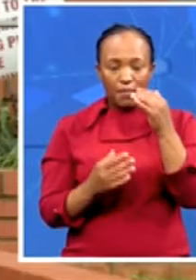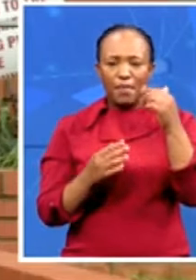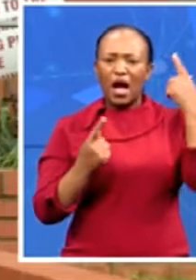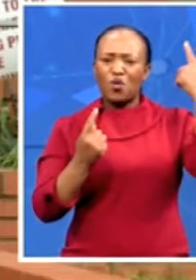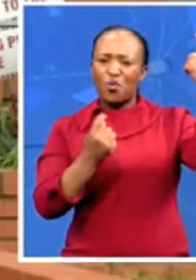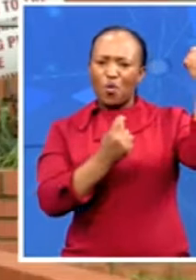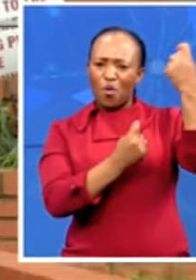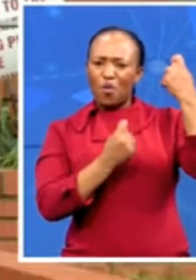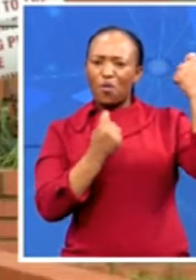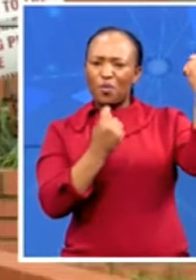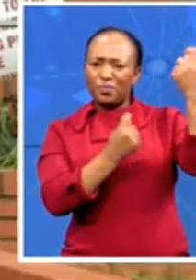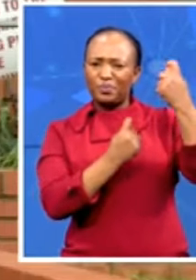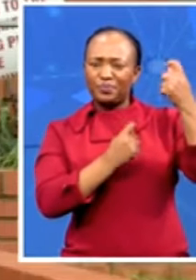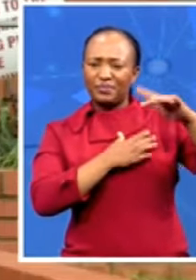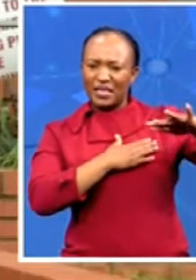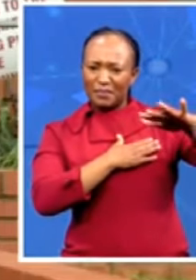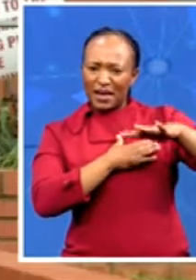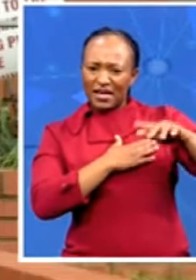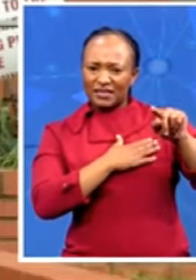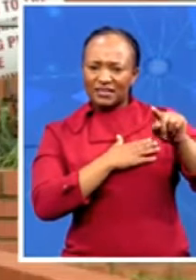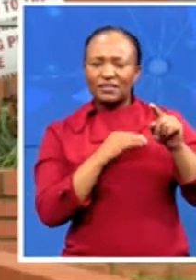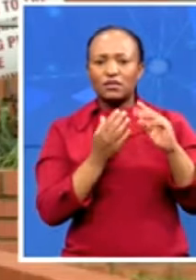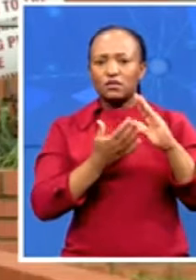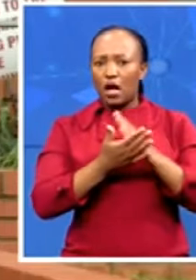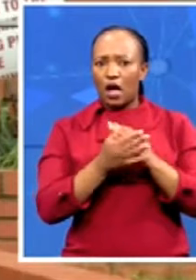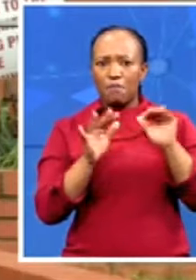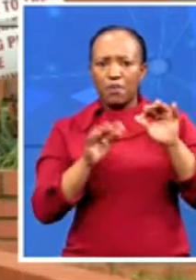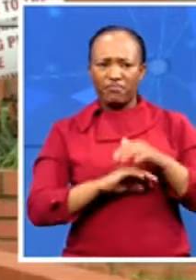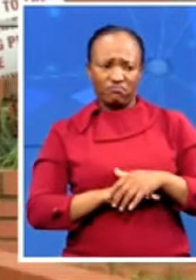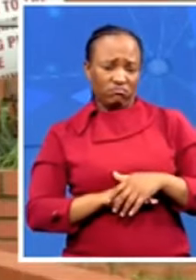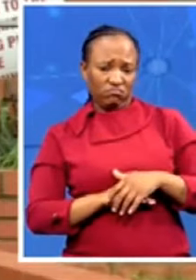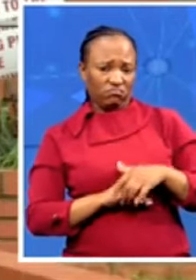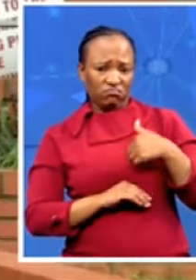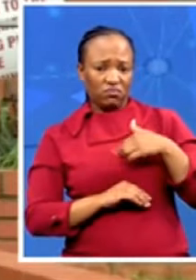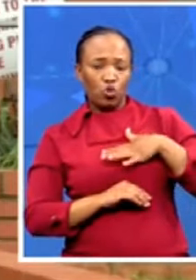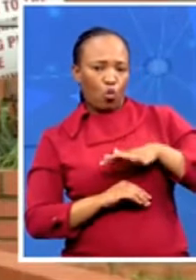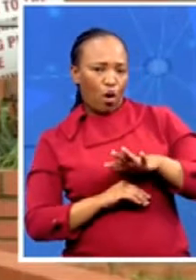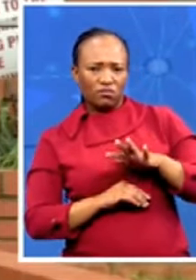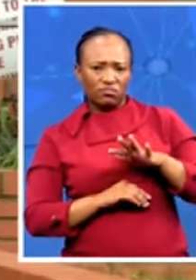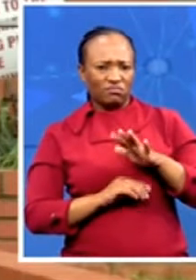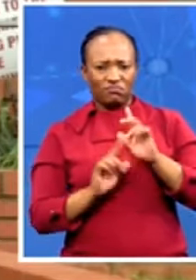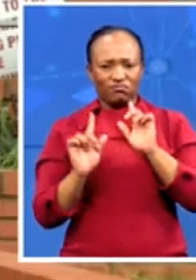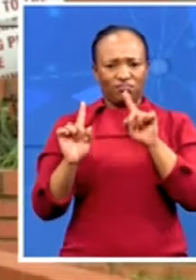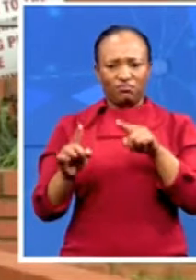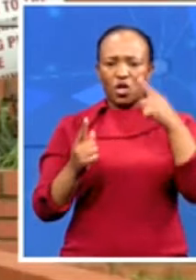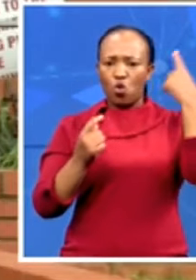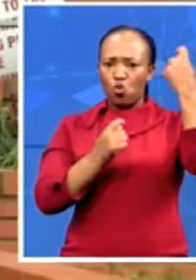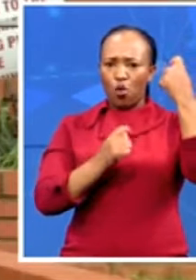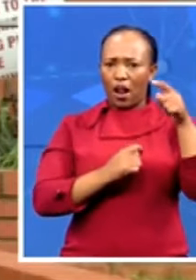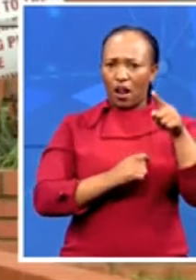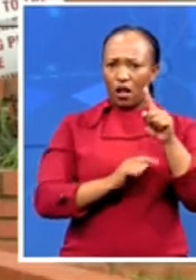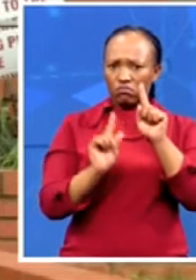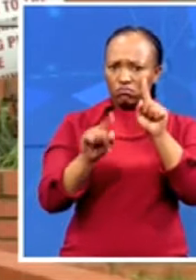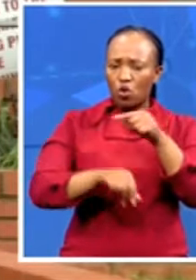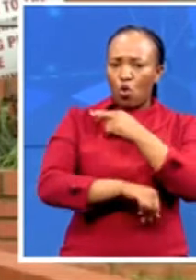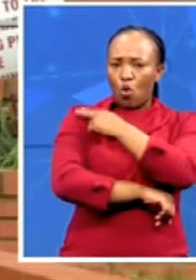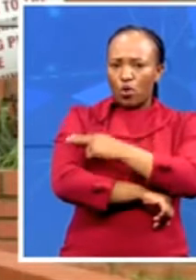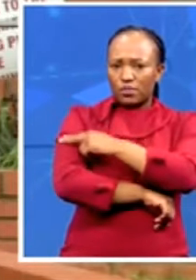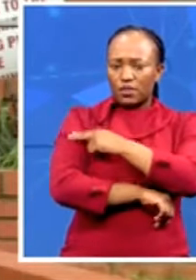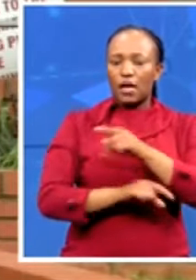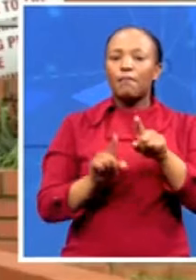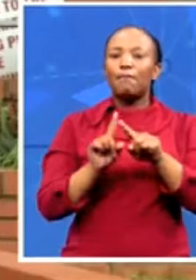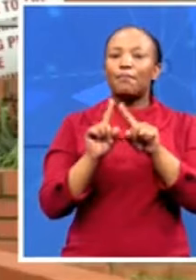those some people would not want to come to hospitals such as this one. But the public protector did say that issues of shortage